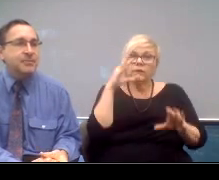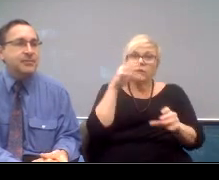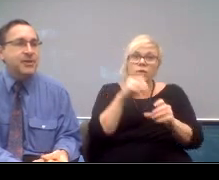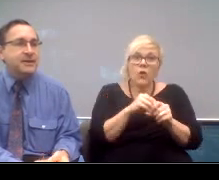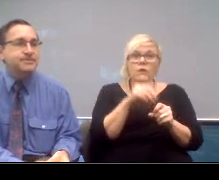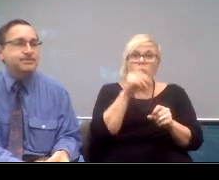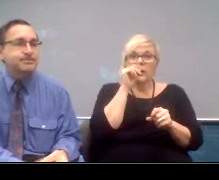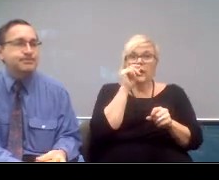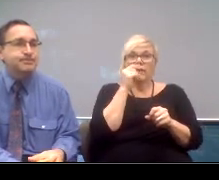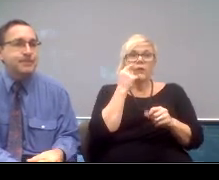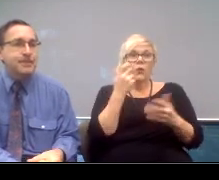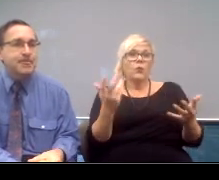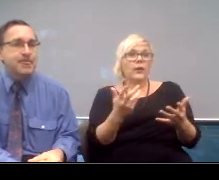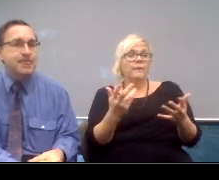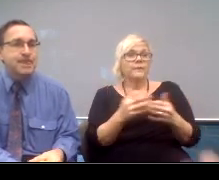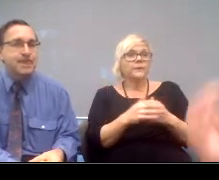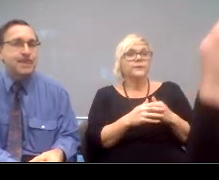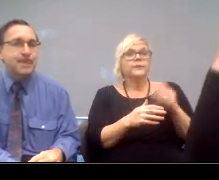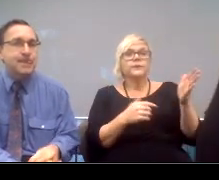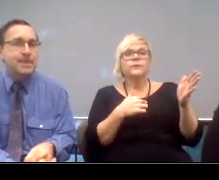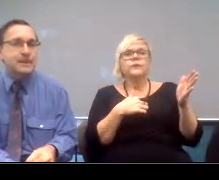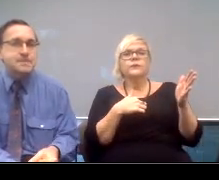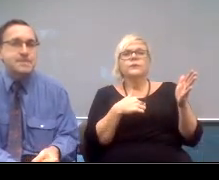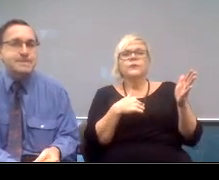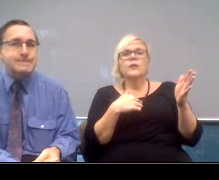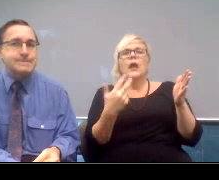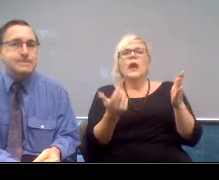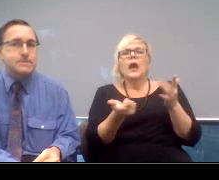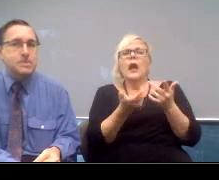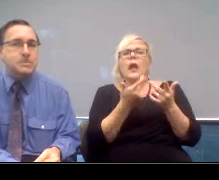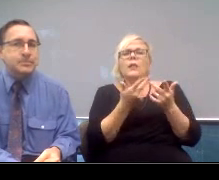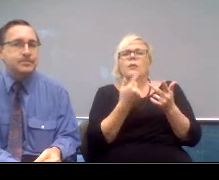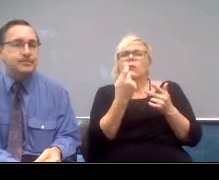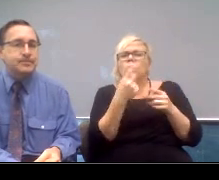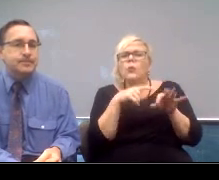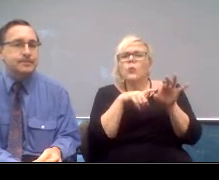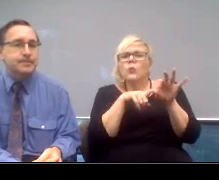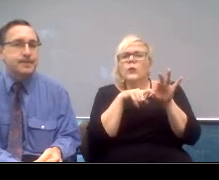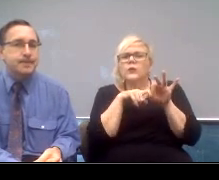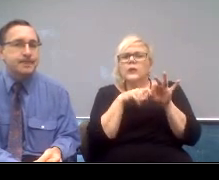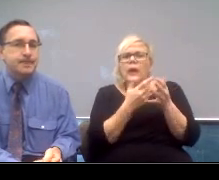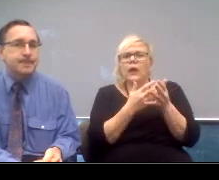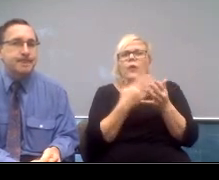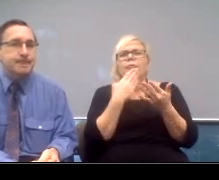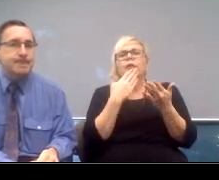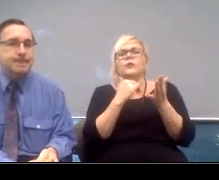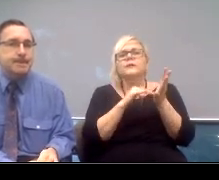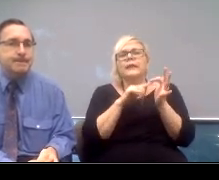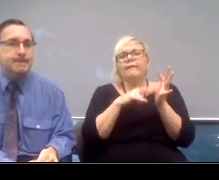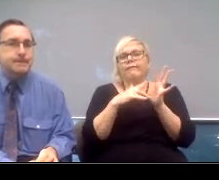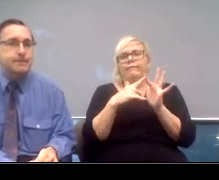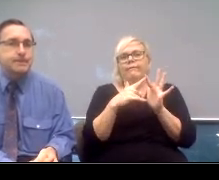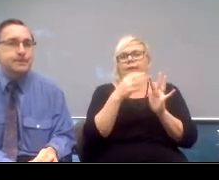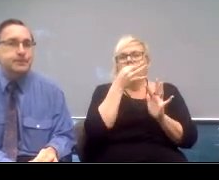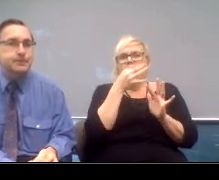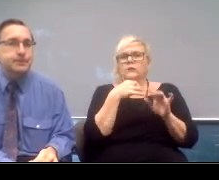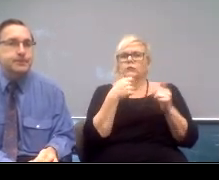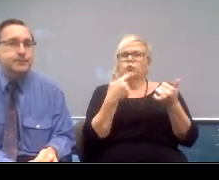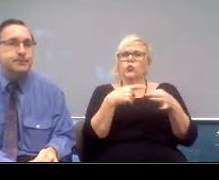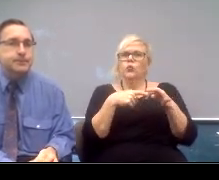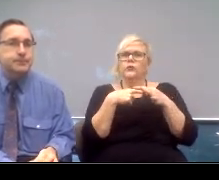where that's provided. Okay, so I've got another question here. How does and thank you, Steve, for posting this